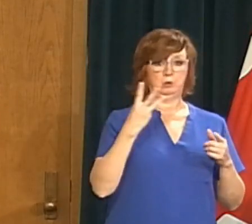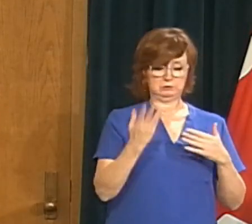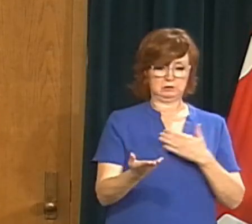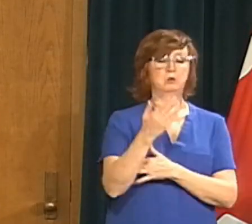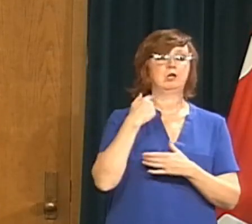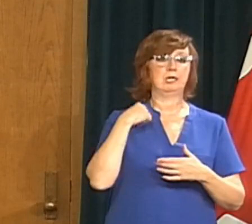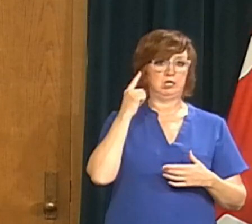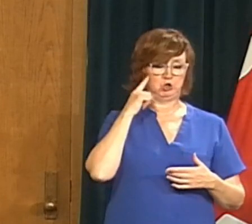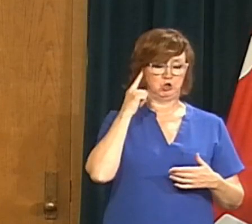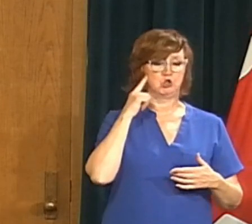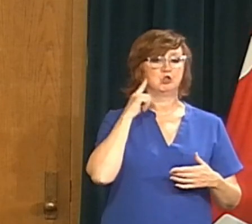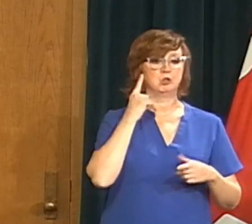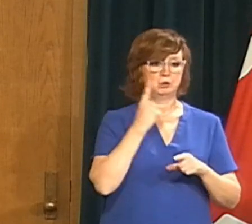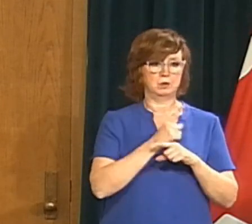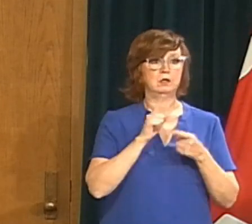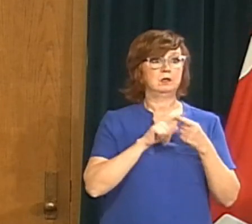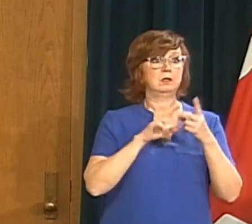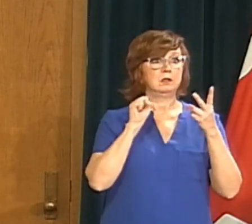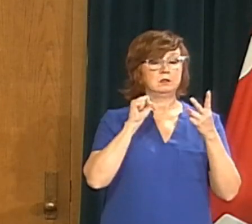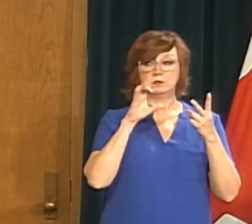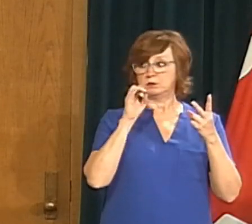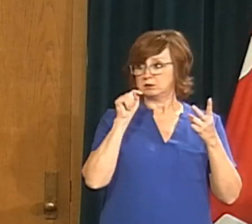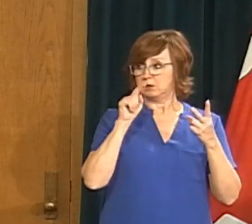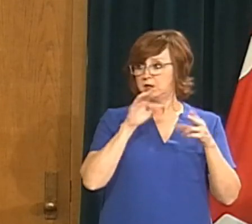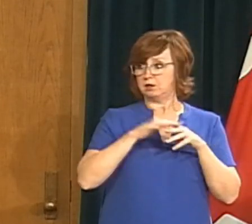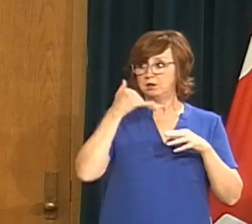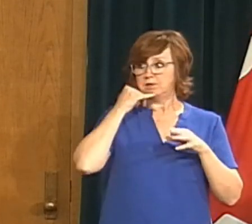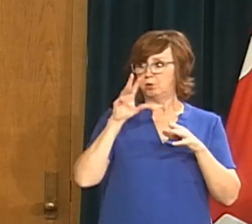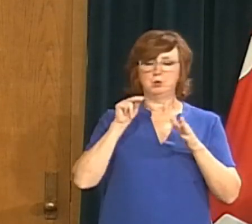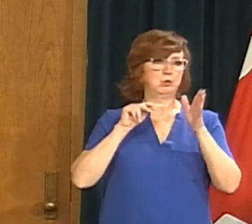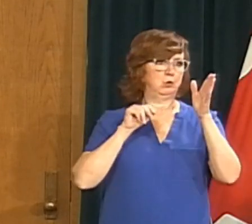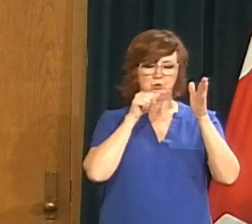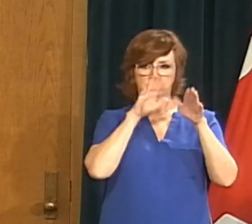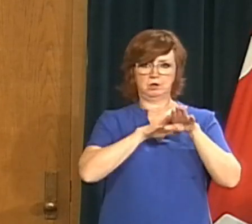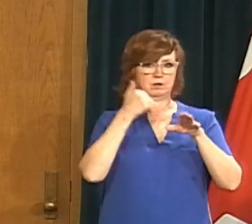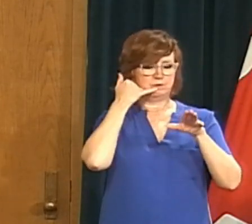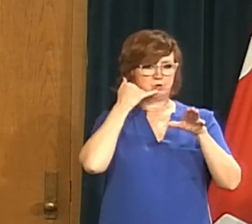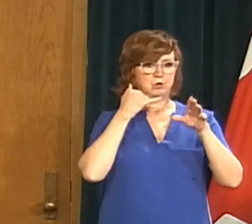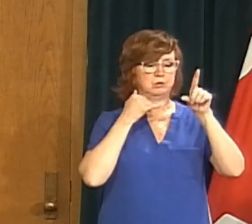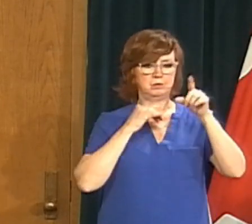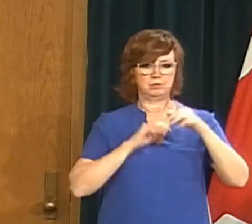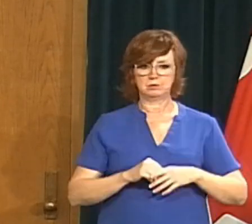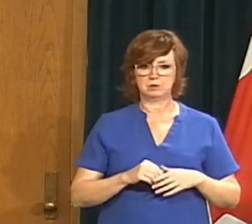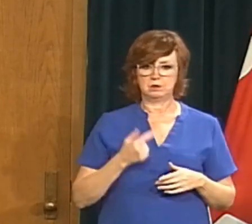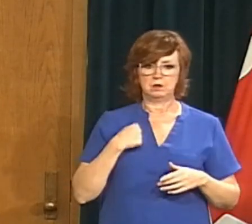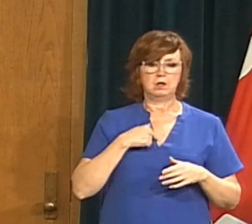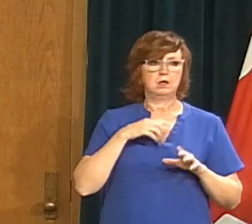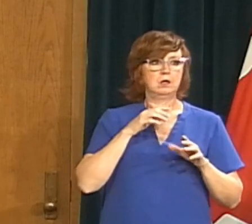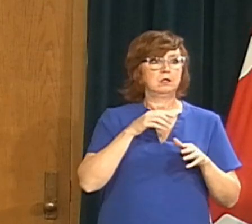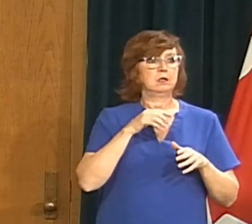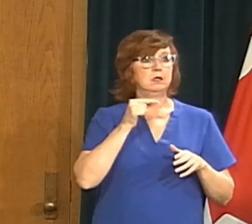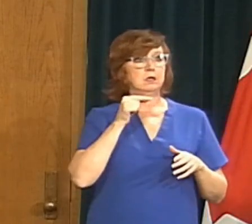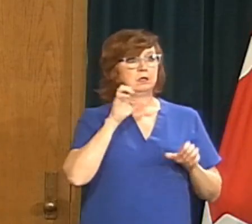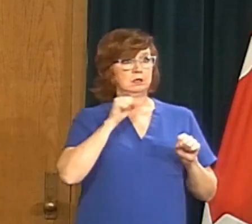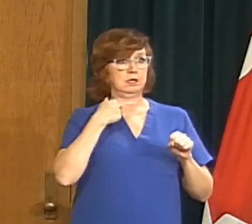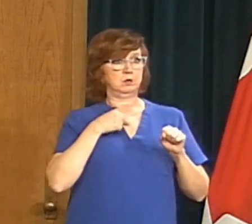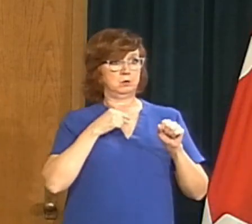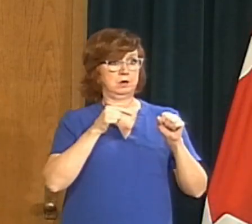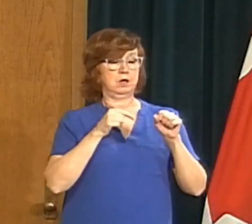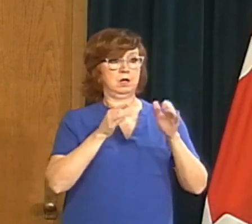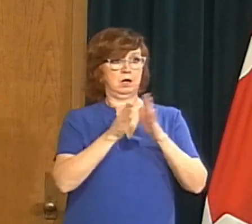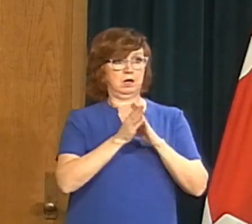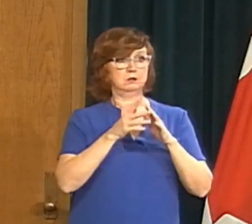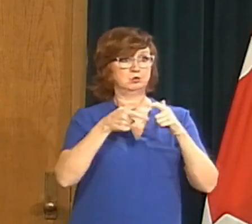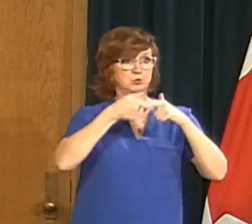morning. So Scott, is Scott Livingston on the line? No, he's not. Can we do a follow-up with you with Scott Livingston on